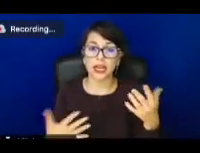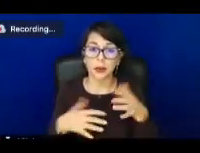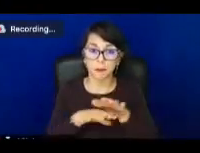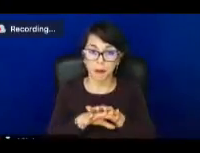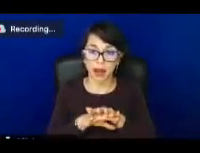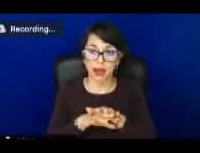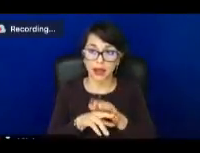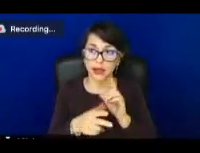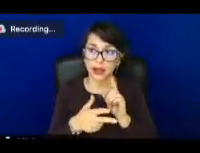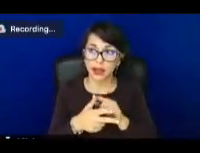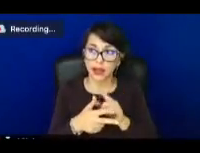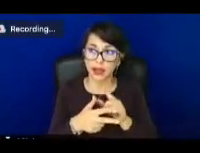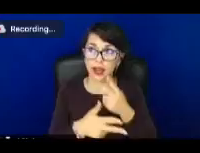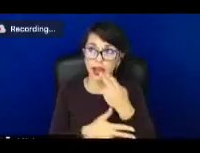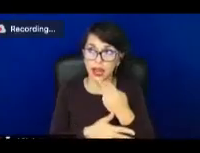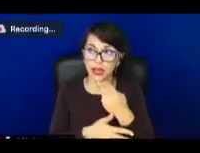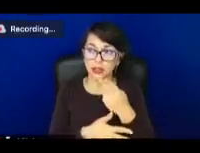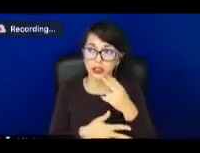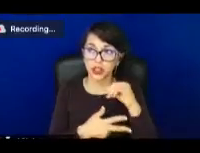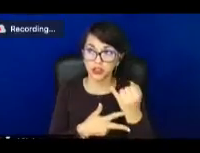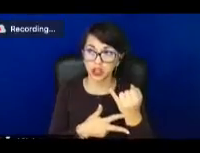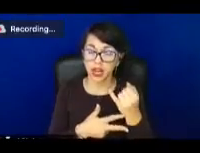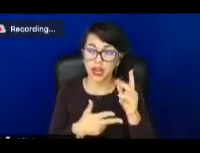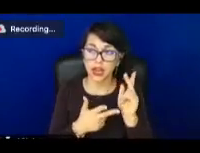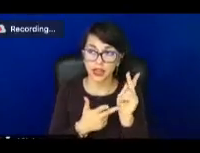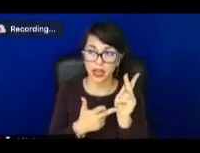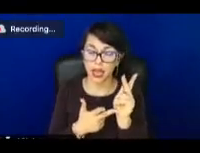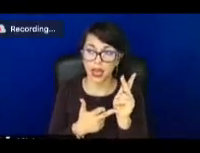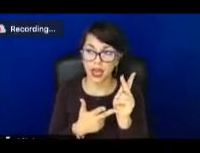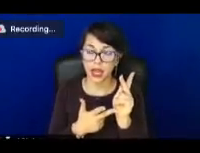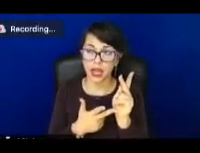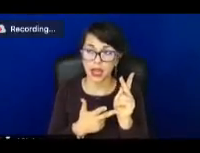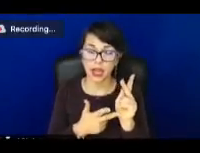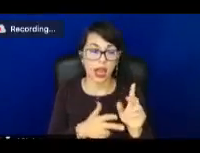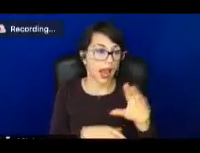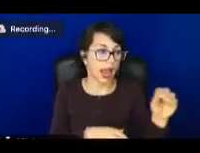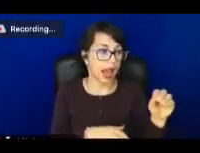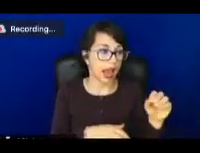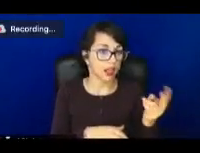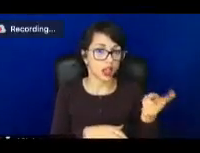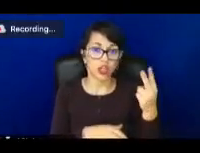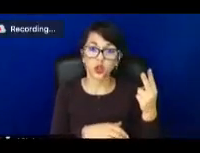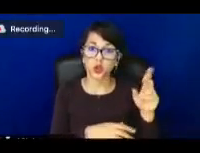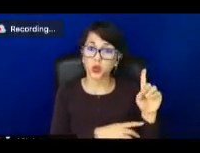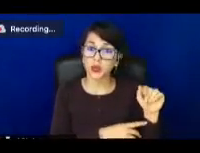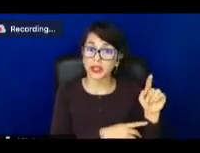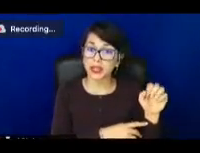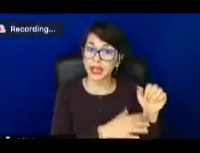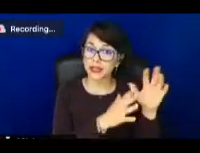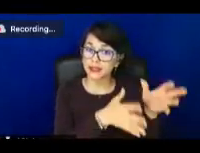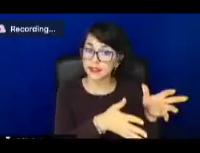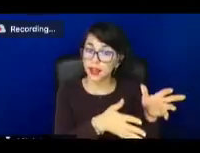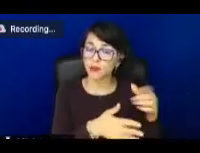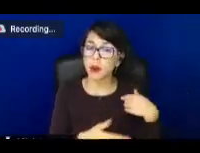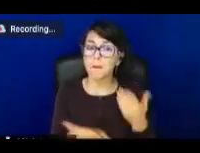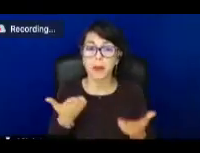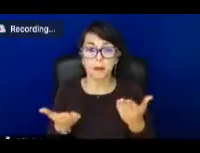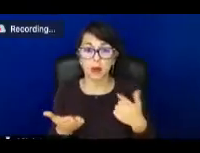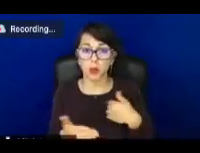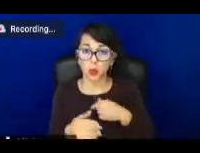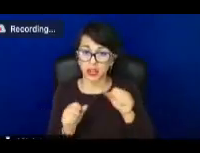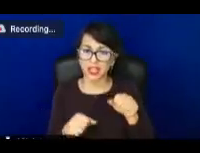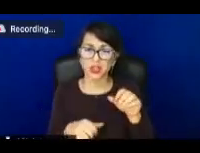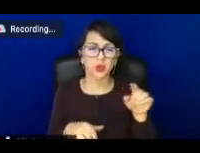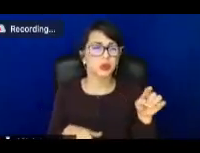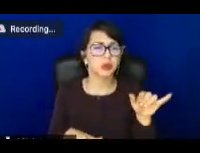I believe. What if we take the other 2 remaining dates and do something similar where we do a Northern California one